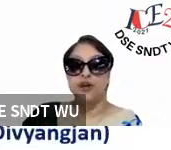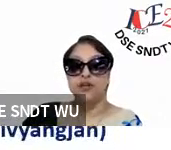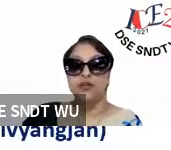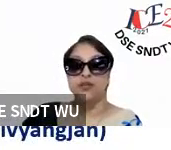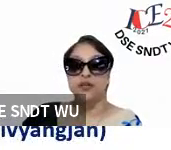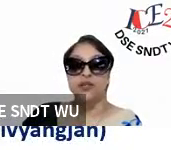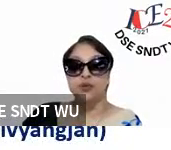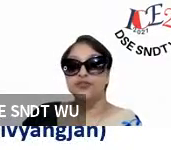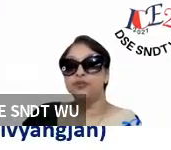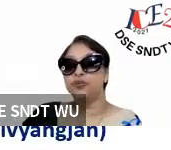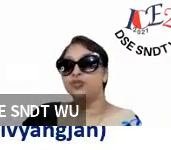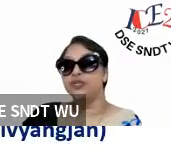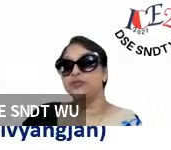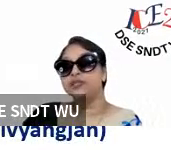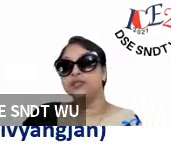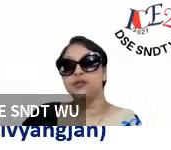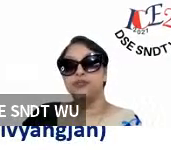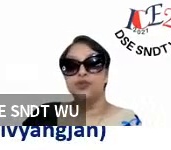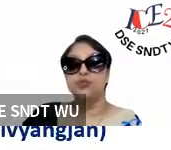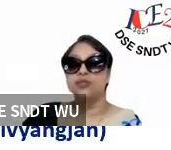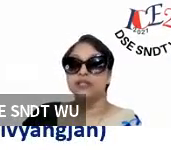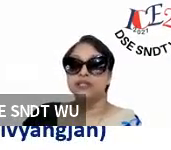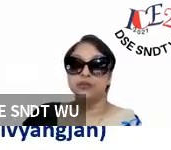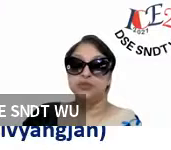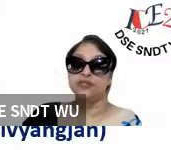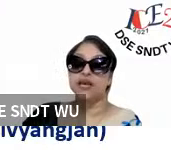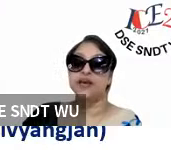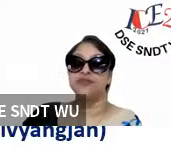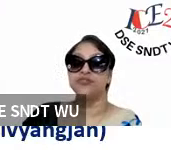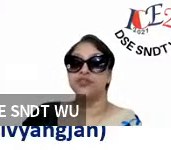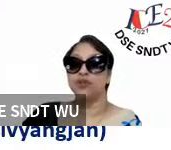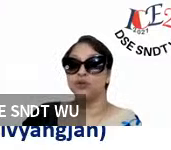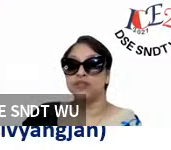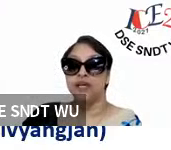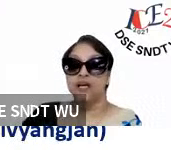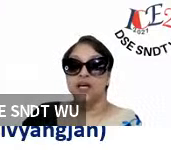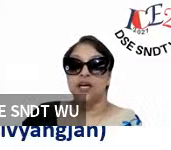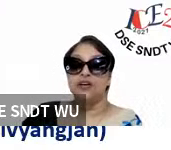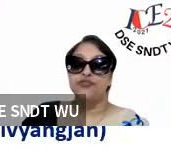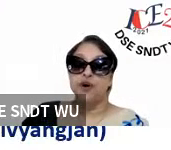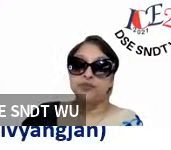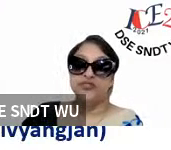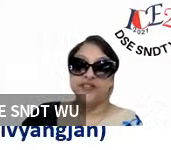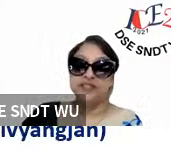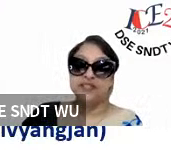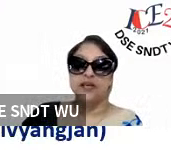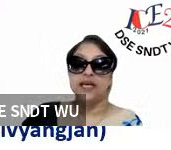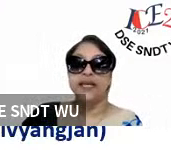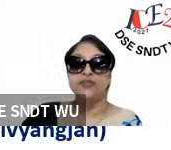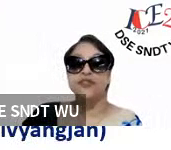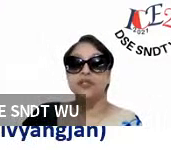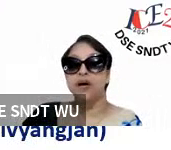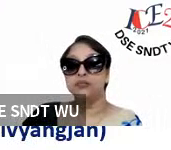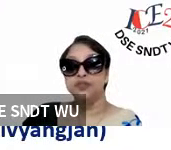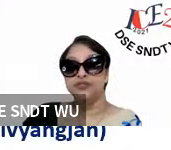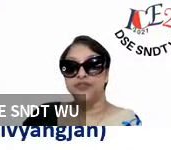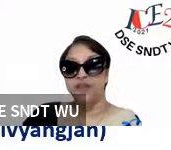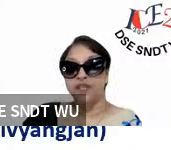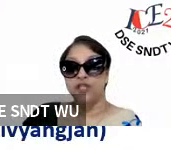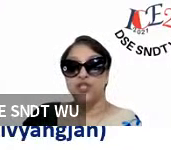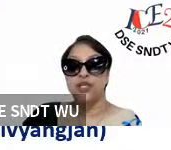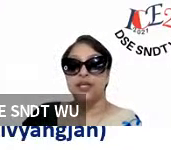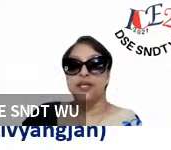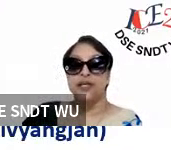of the most generous and approachable individuals I've ever known. A former professor and head of the Department